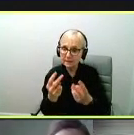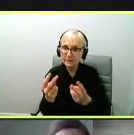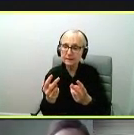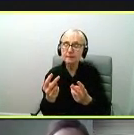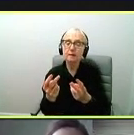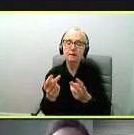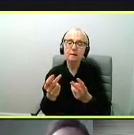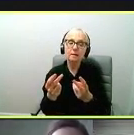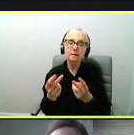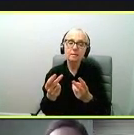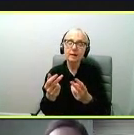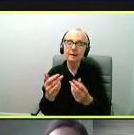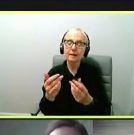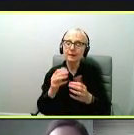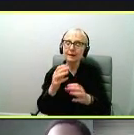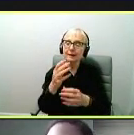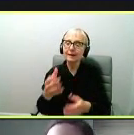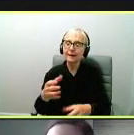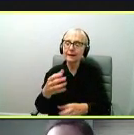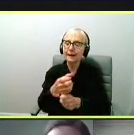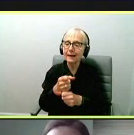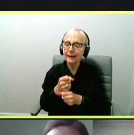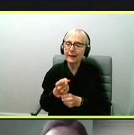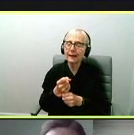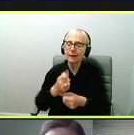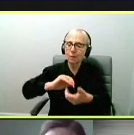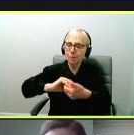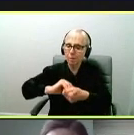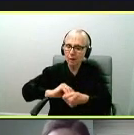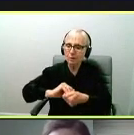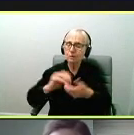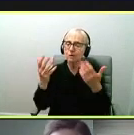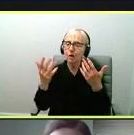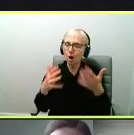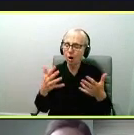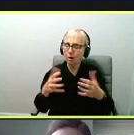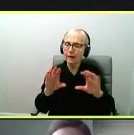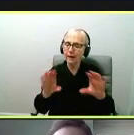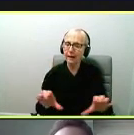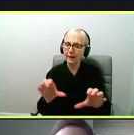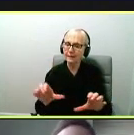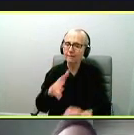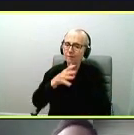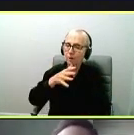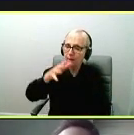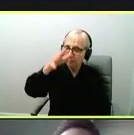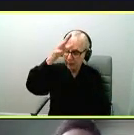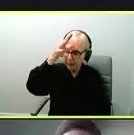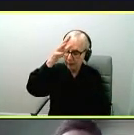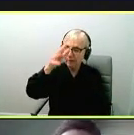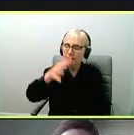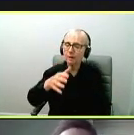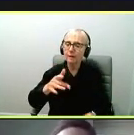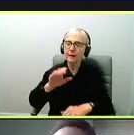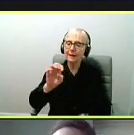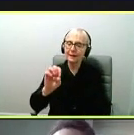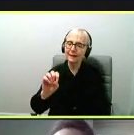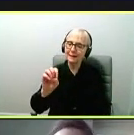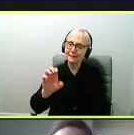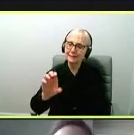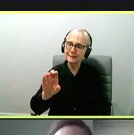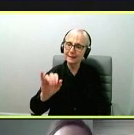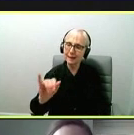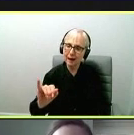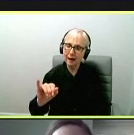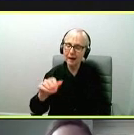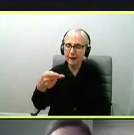again, partners and organizations that are already active with parents across the state of Colorado, including early education, Head